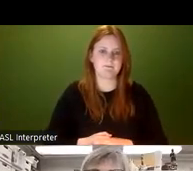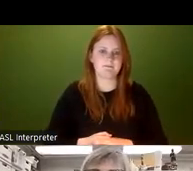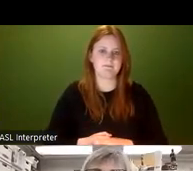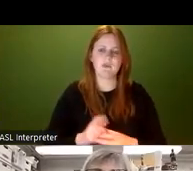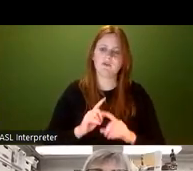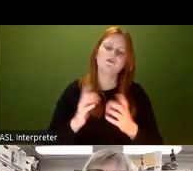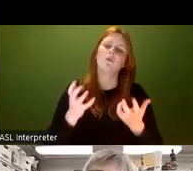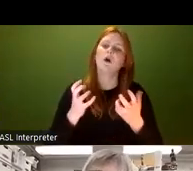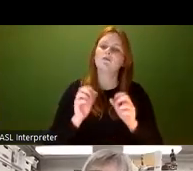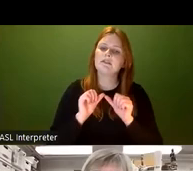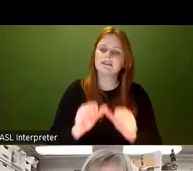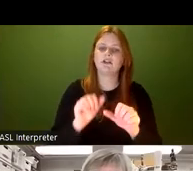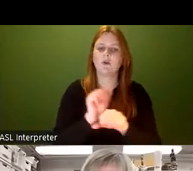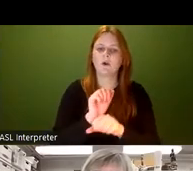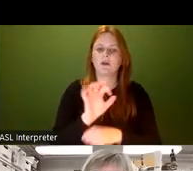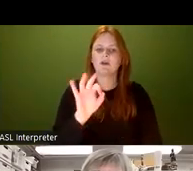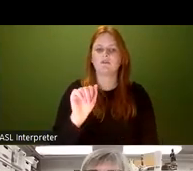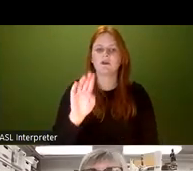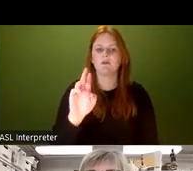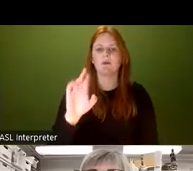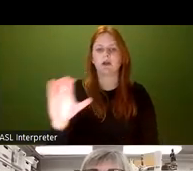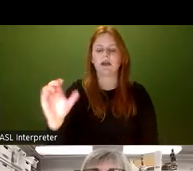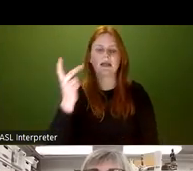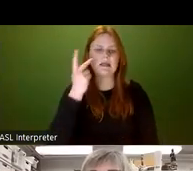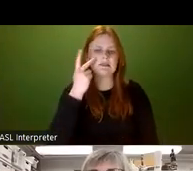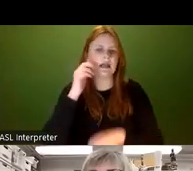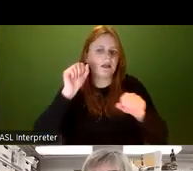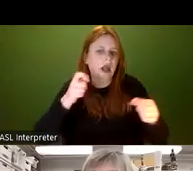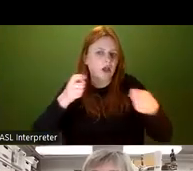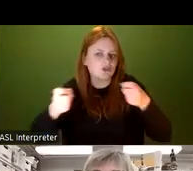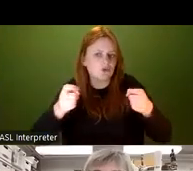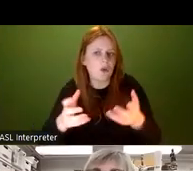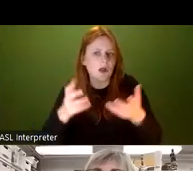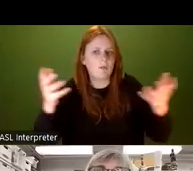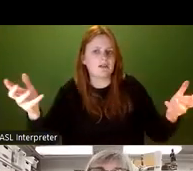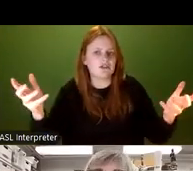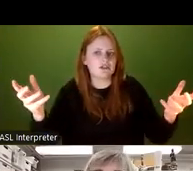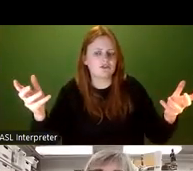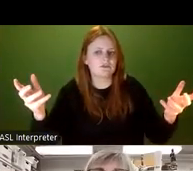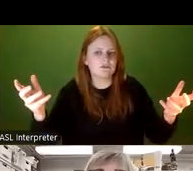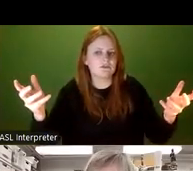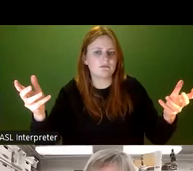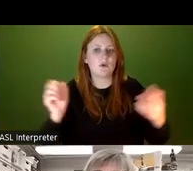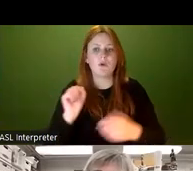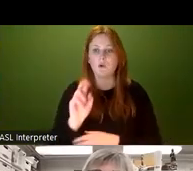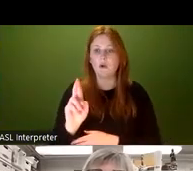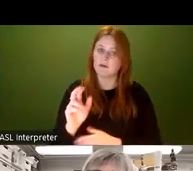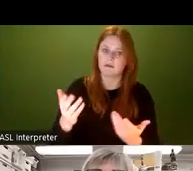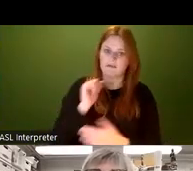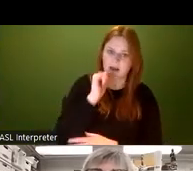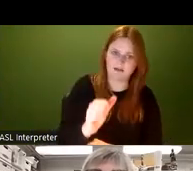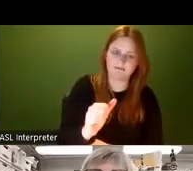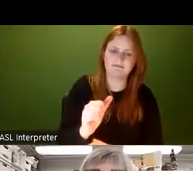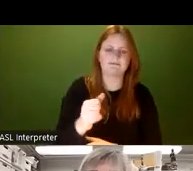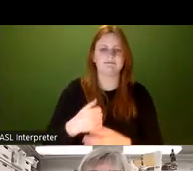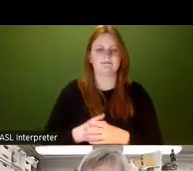bit more and just see how much control I could exert or not